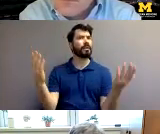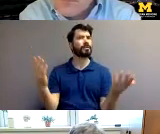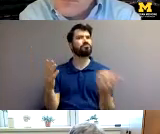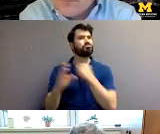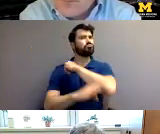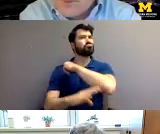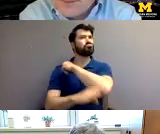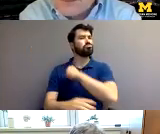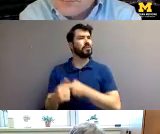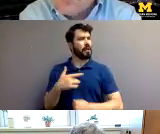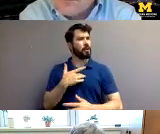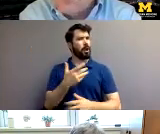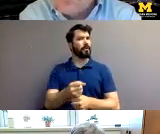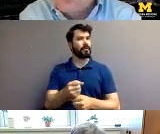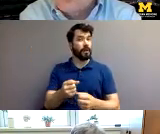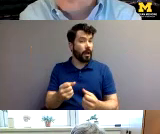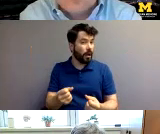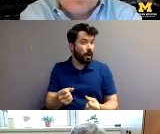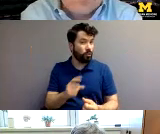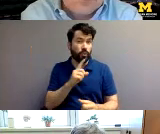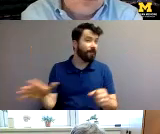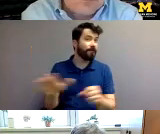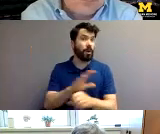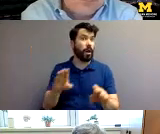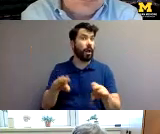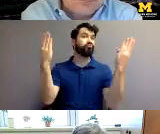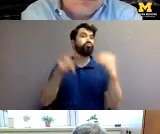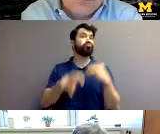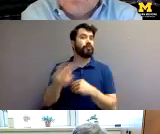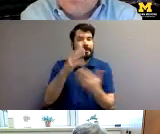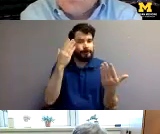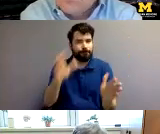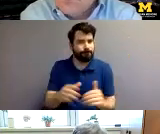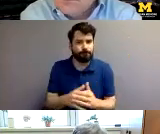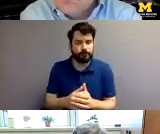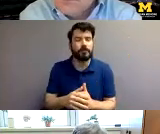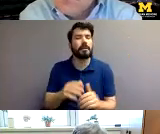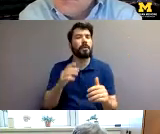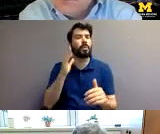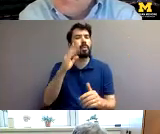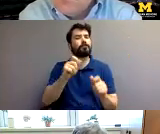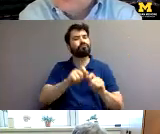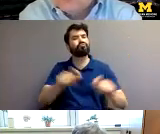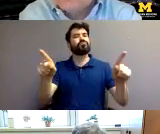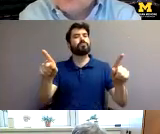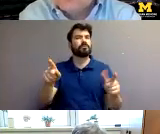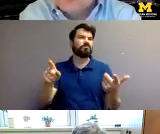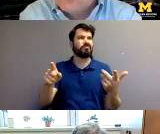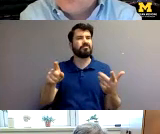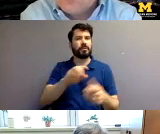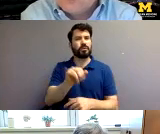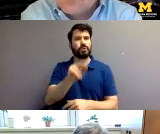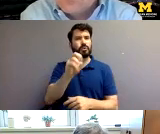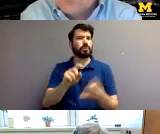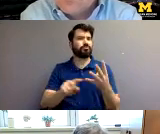the fall. It's just a matter to what degree. So we hope to have a communication out by the end of this month. I think